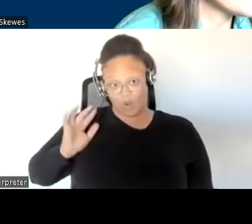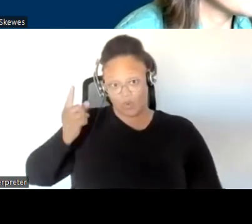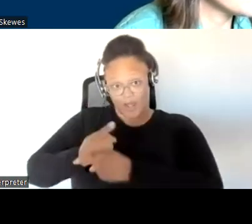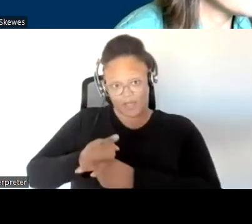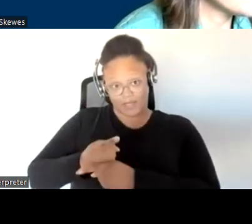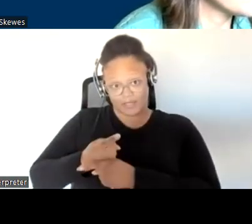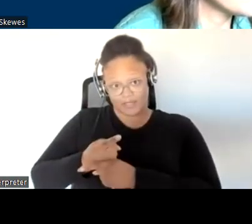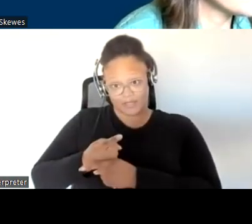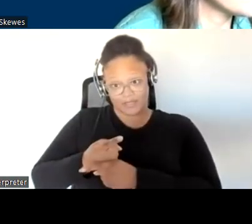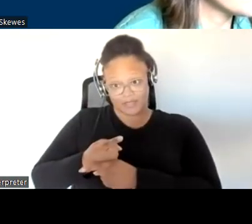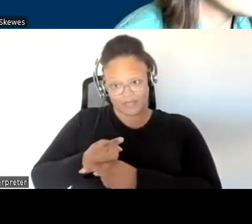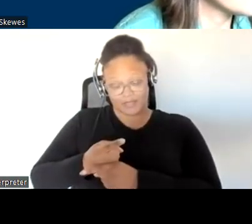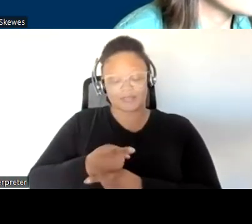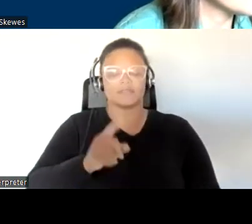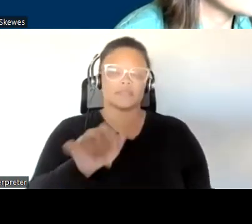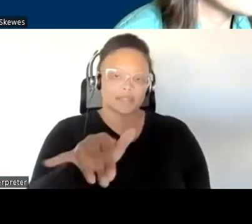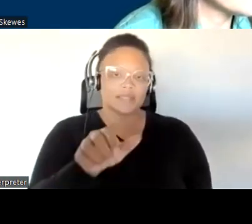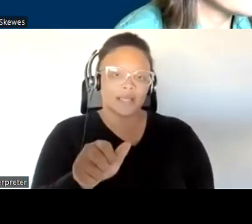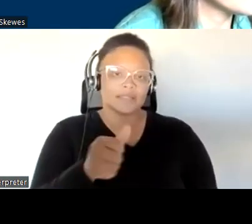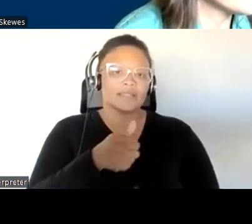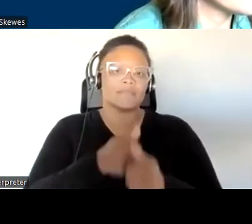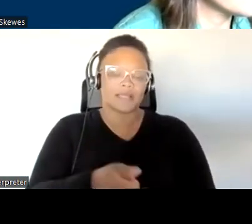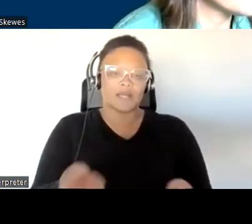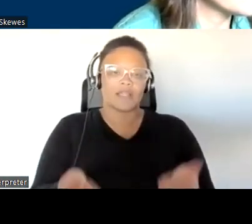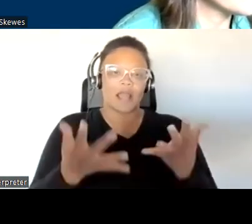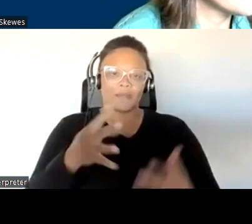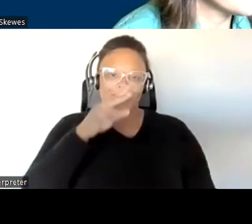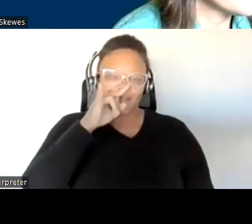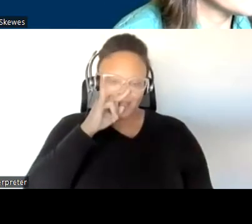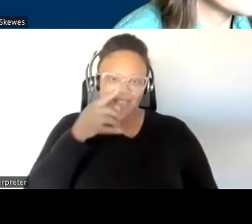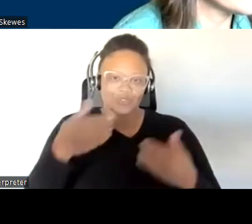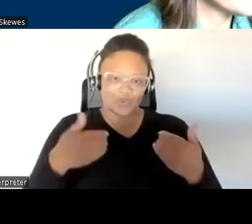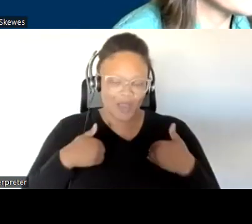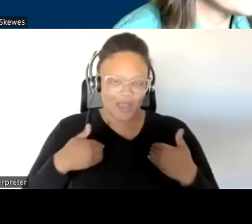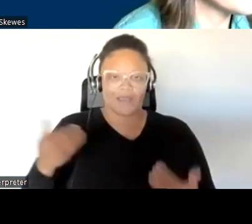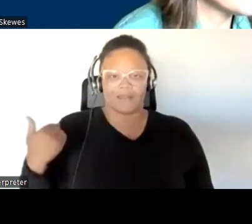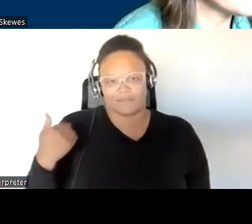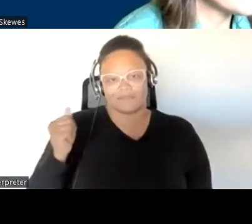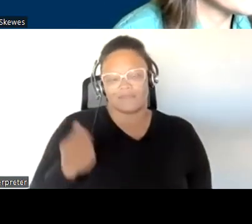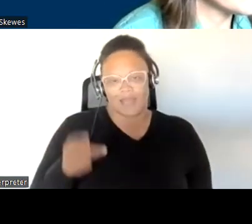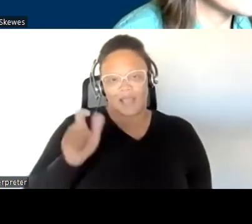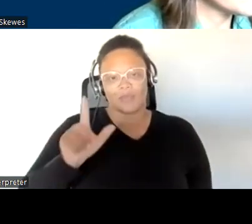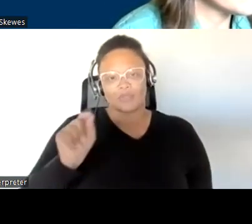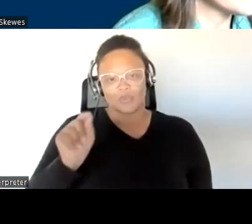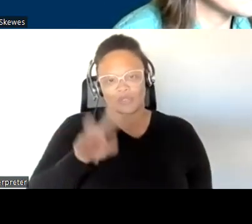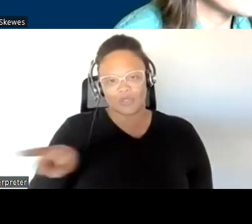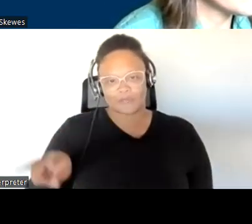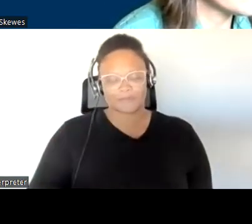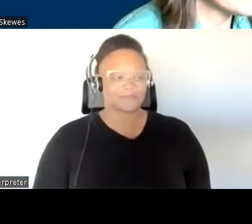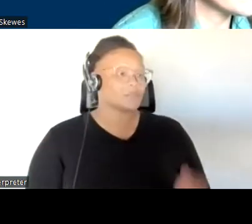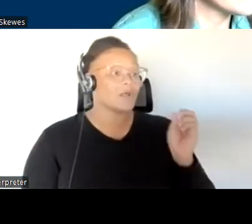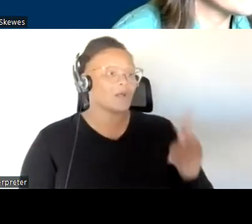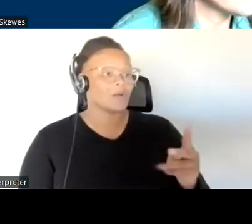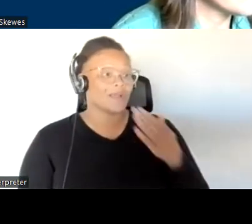Is that correct? Yes, it would be based on the children in your care in April. At that time. Okay, I got it. Thank you so